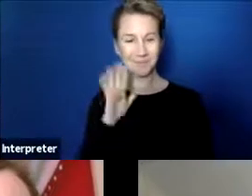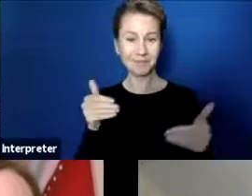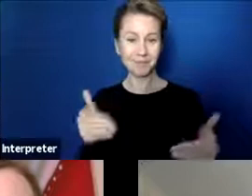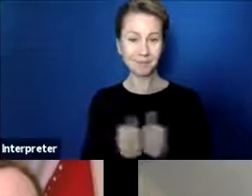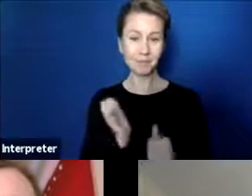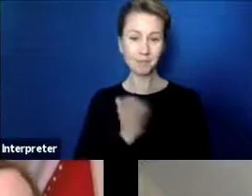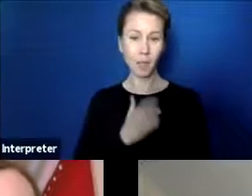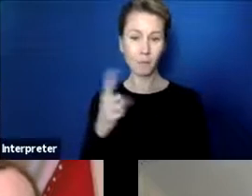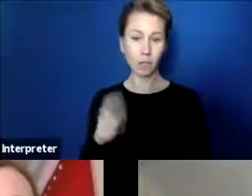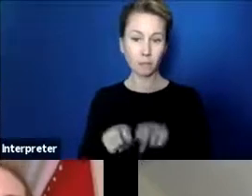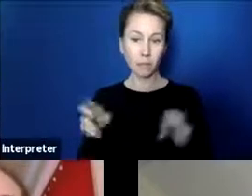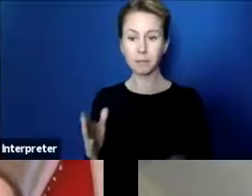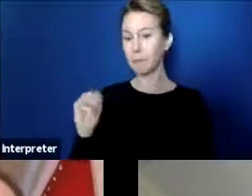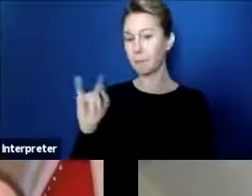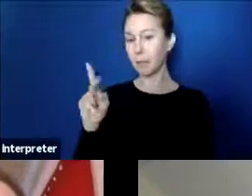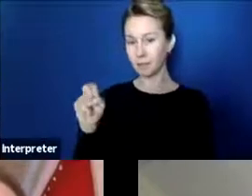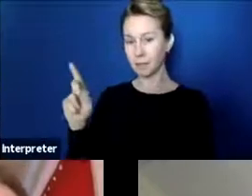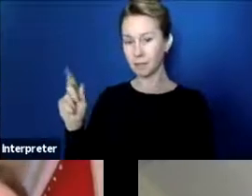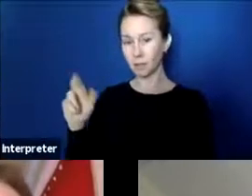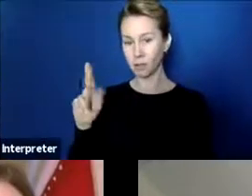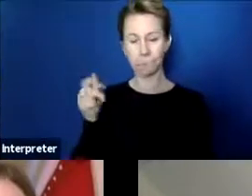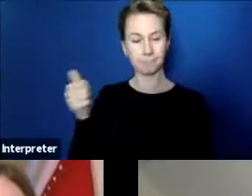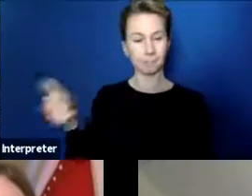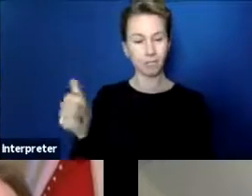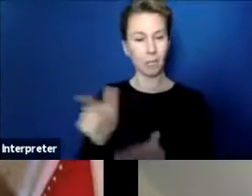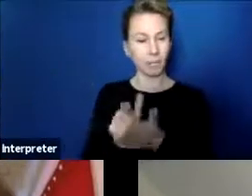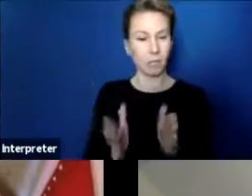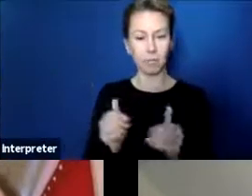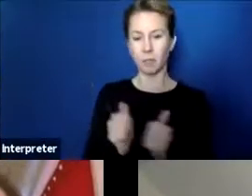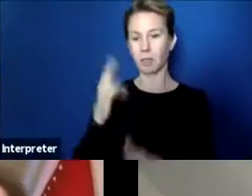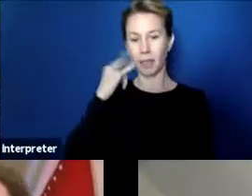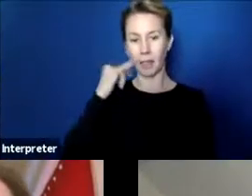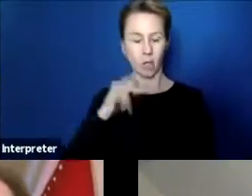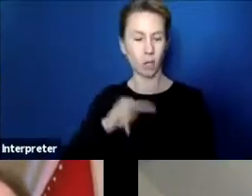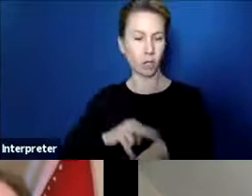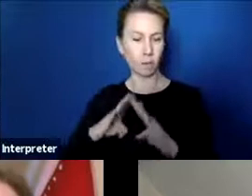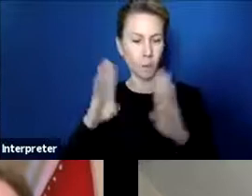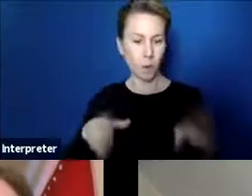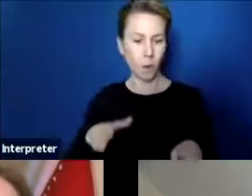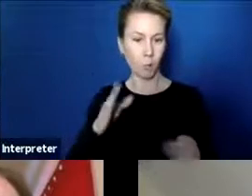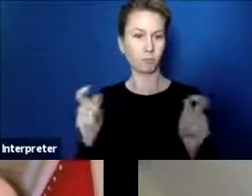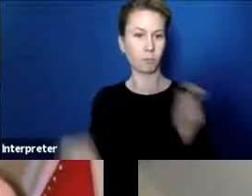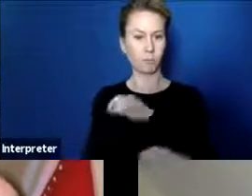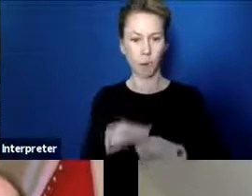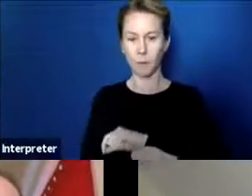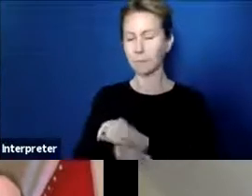for infection control deficiencies, and over half of those had this happen more than once.